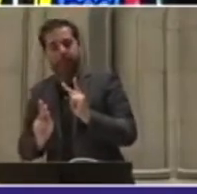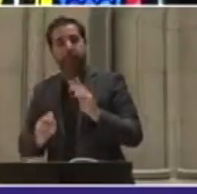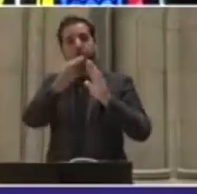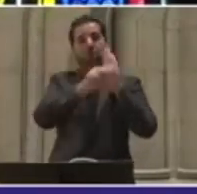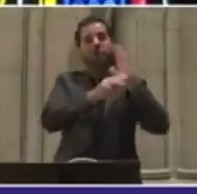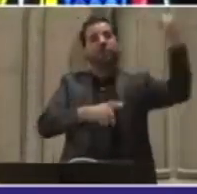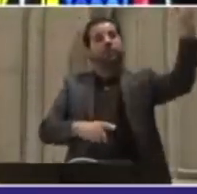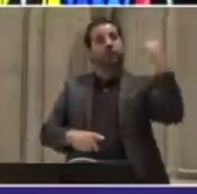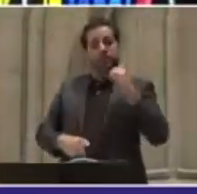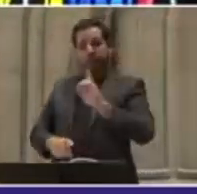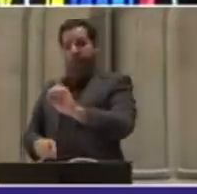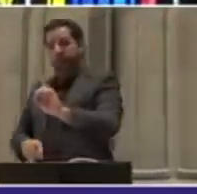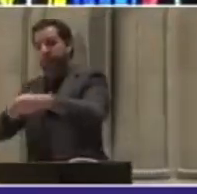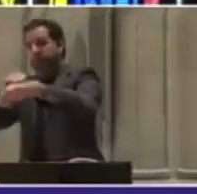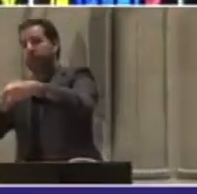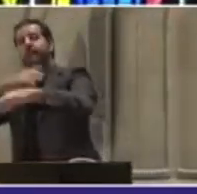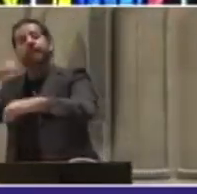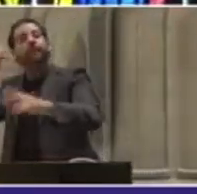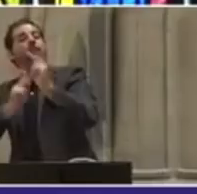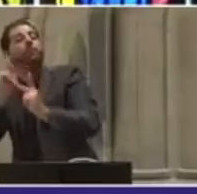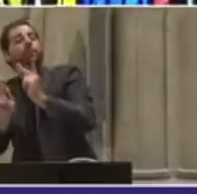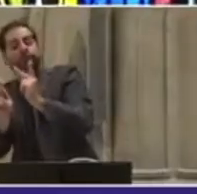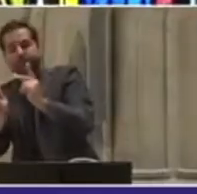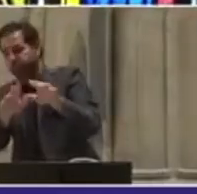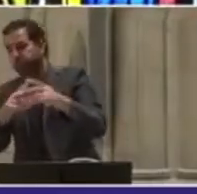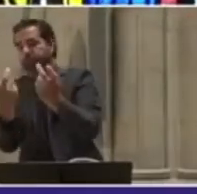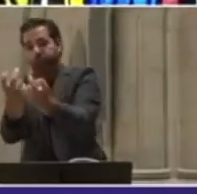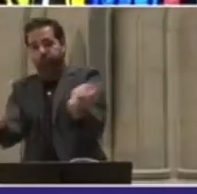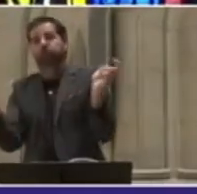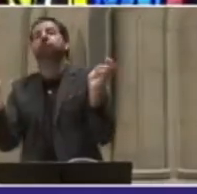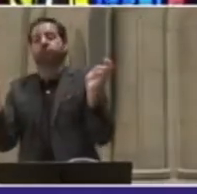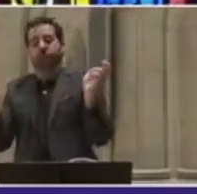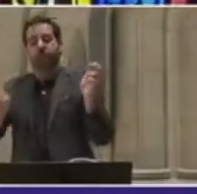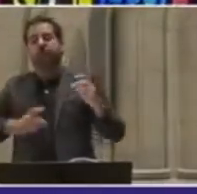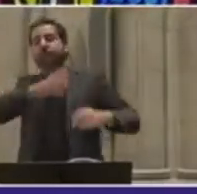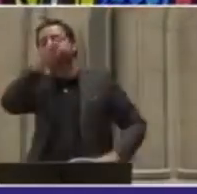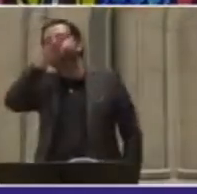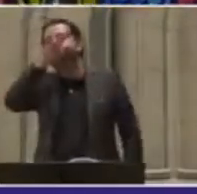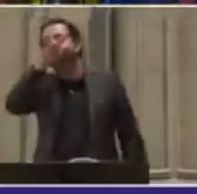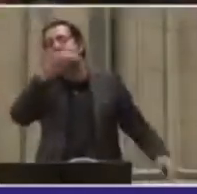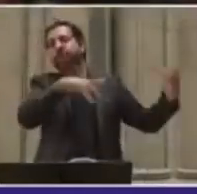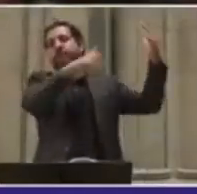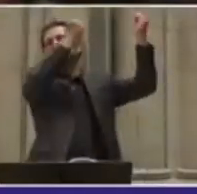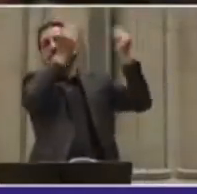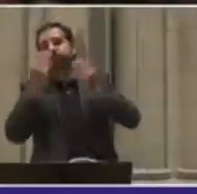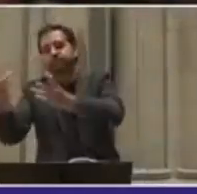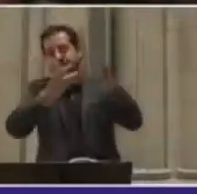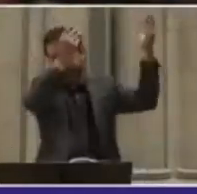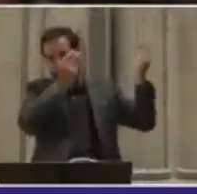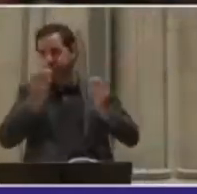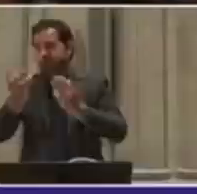Moses came, summoned the elders of the people, and set before them all these words that the Lord had commanded him.